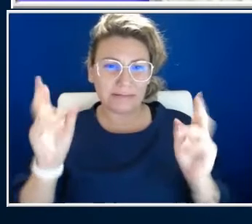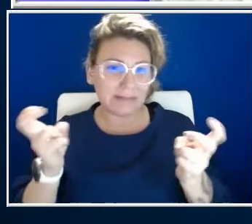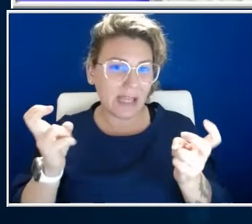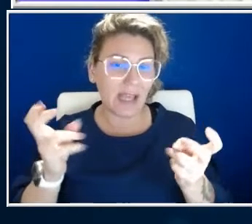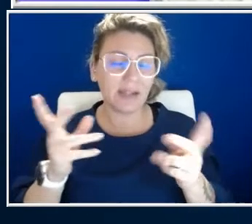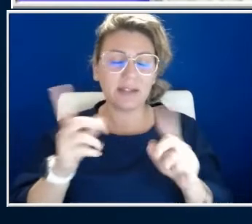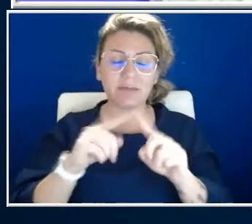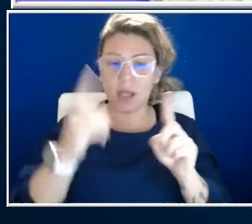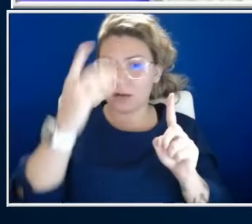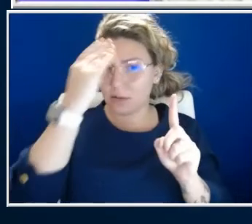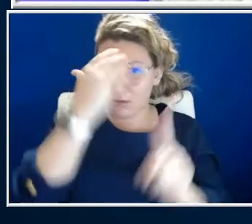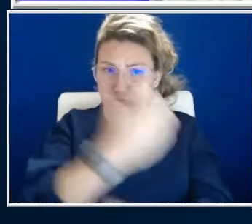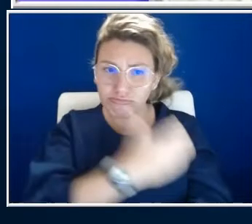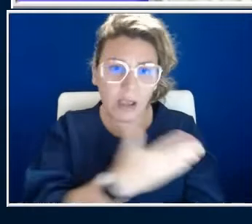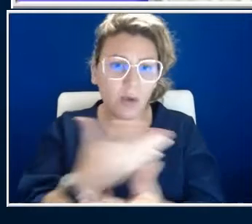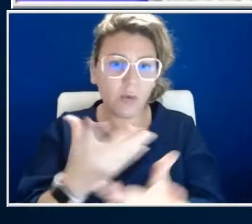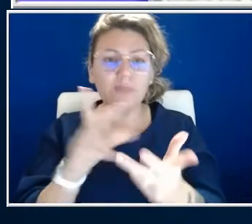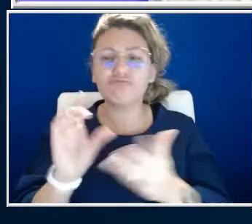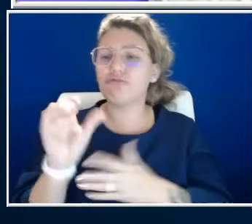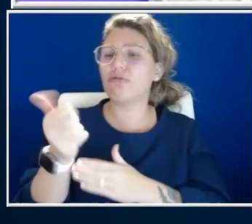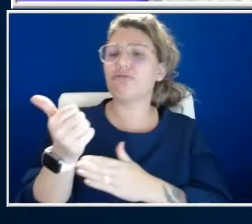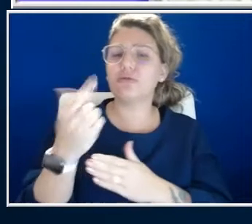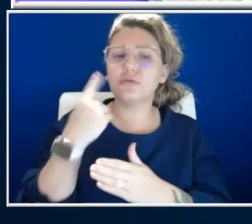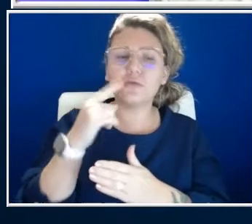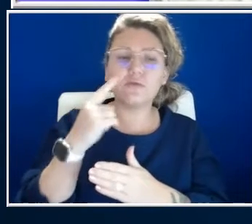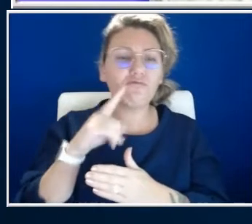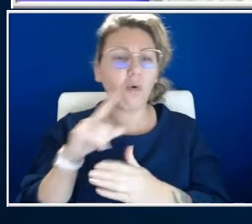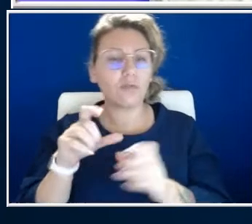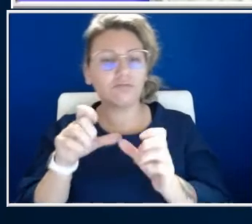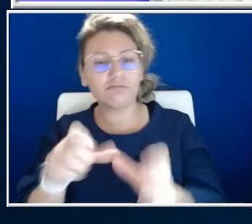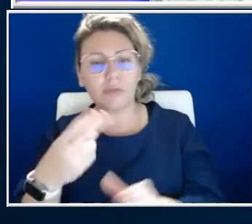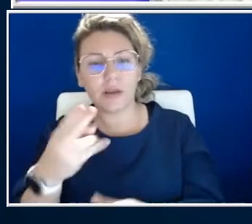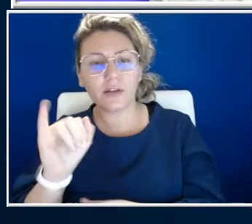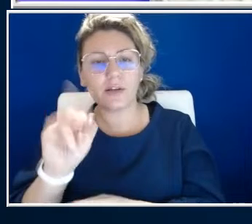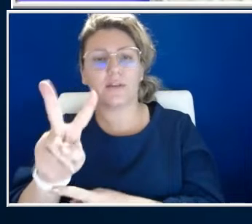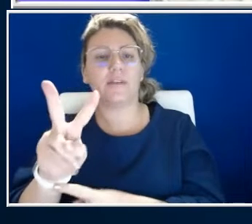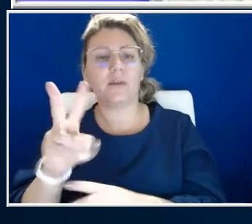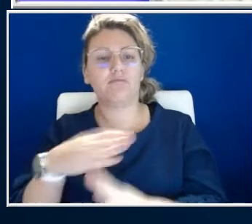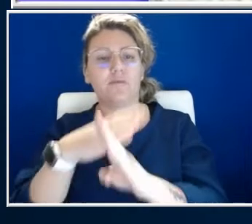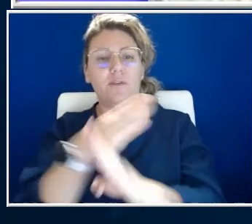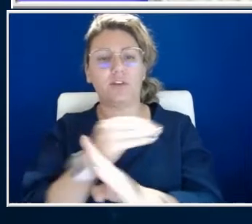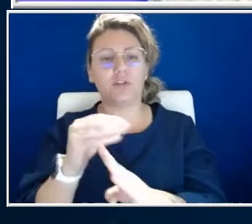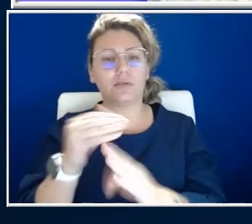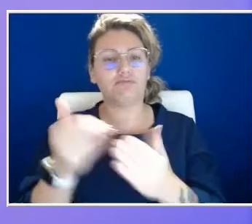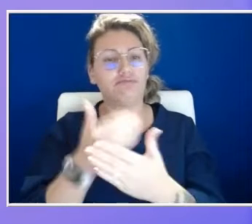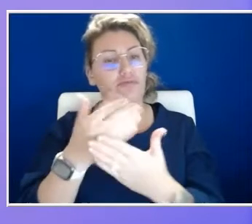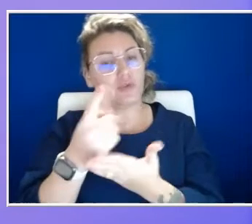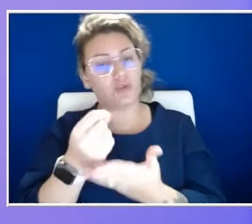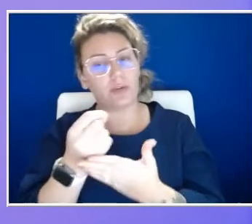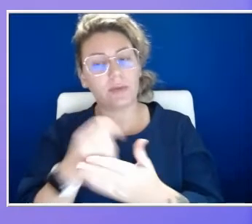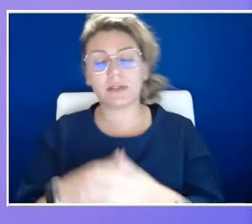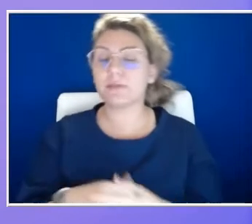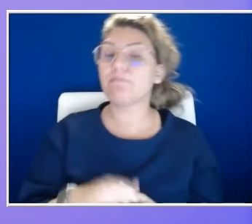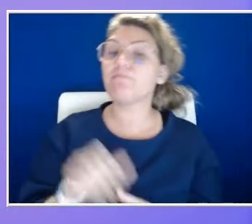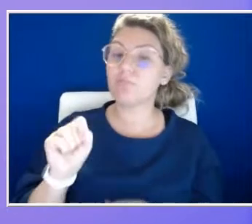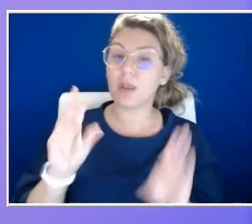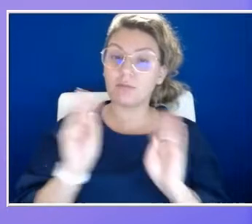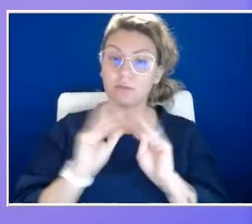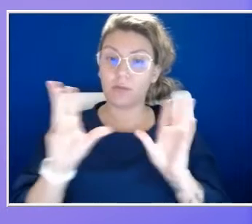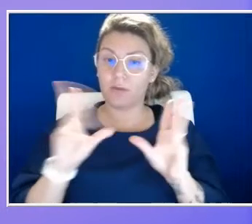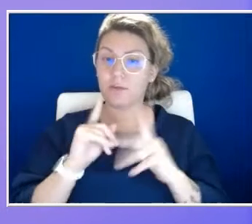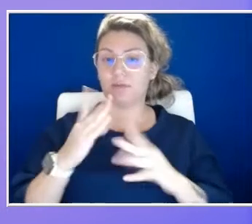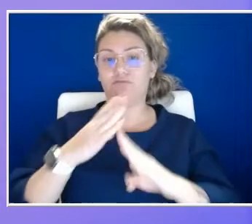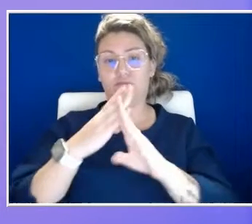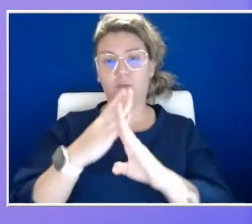through some of the alternatives when it comes to long-acting HIV prevention and possible new treatments. Yeah, obviously prevention is the best